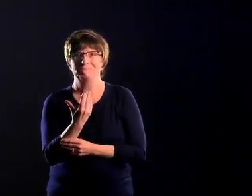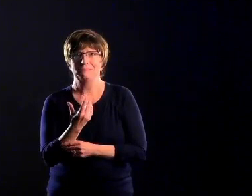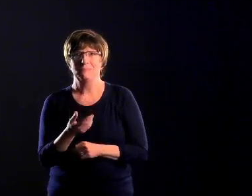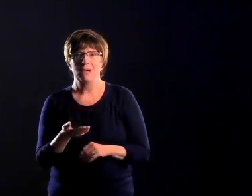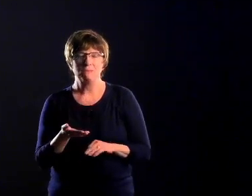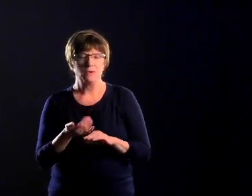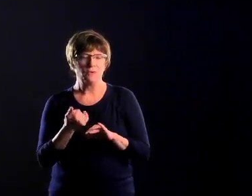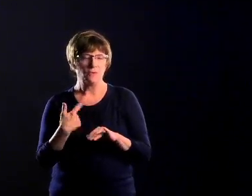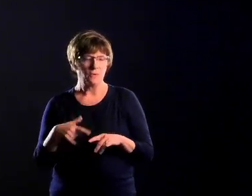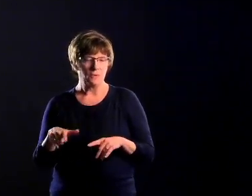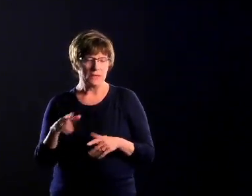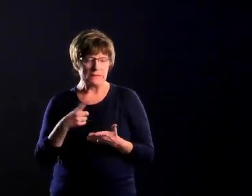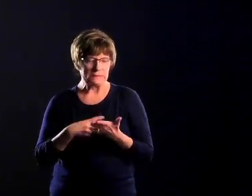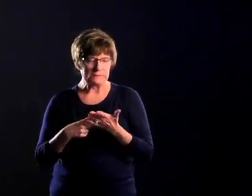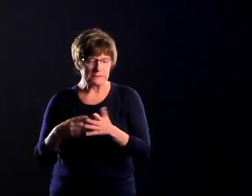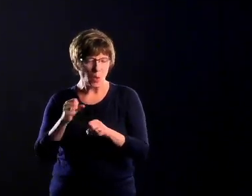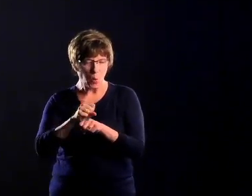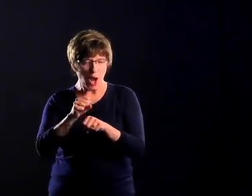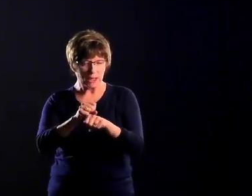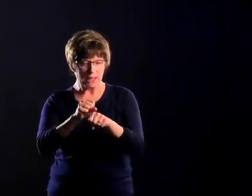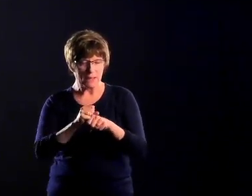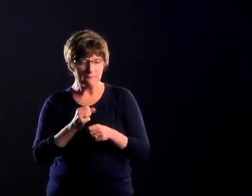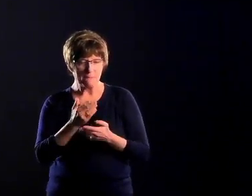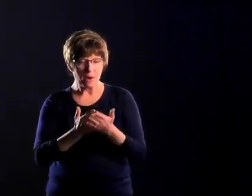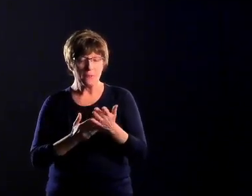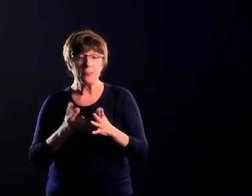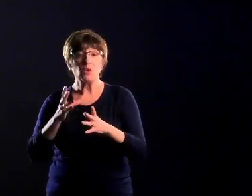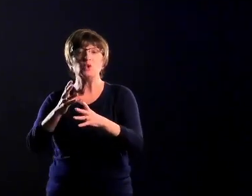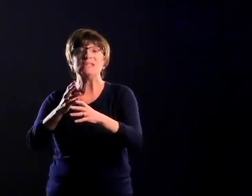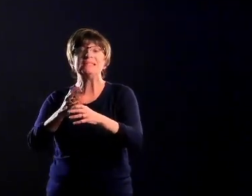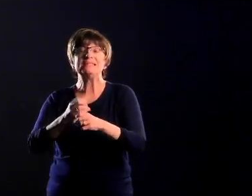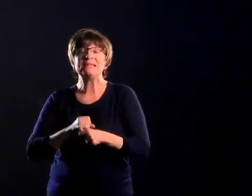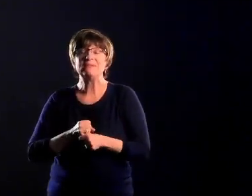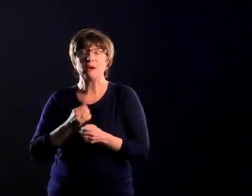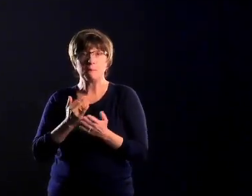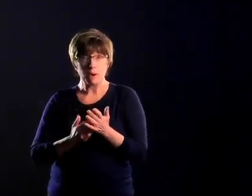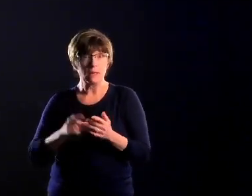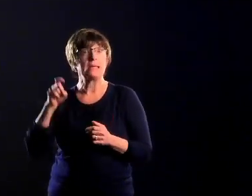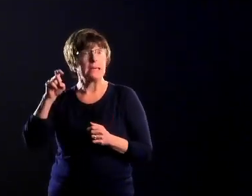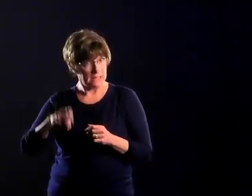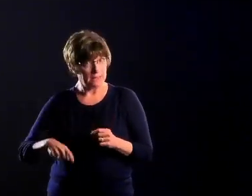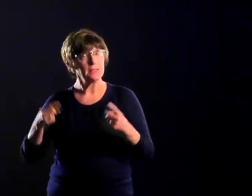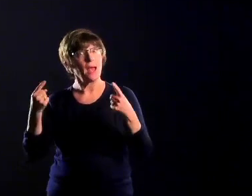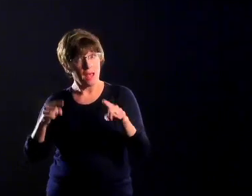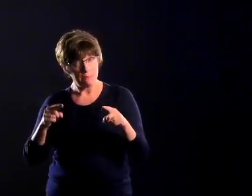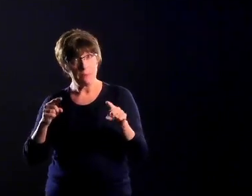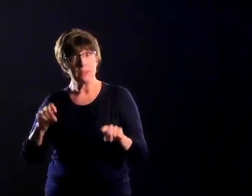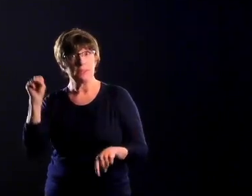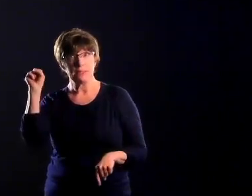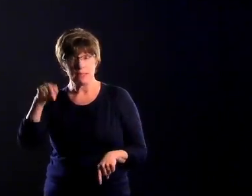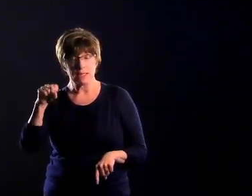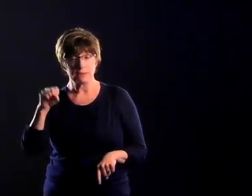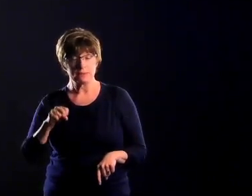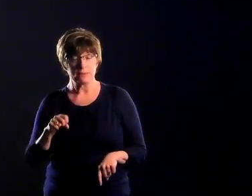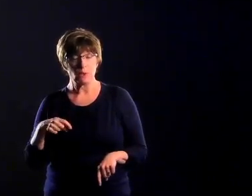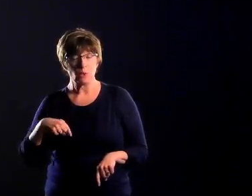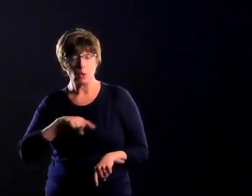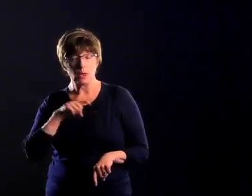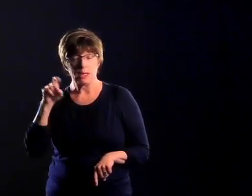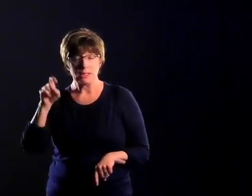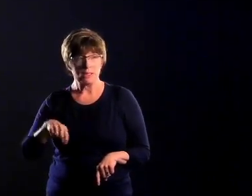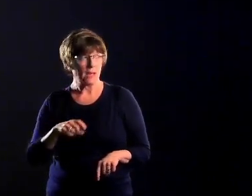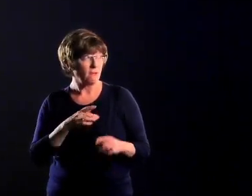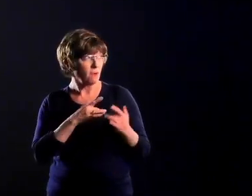this, let me just say the receiving part is what needs to happen. That we need to have hearts that are